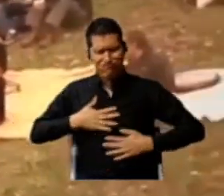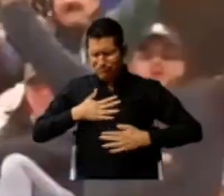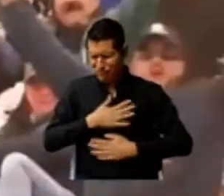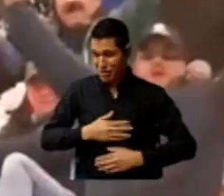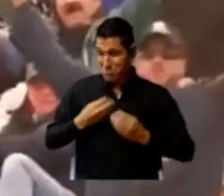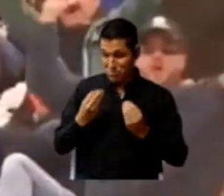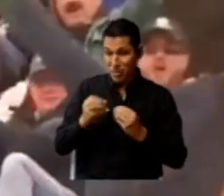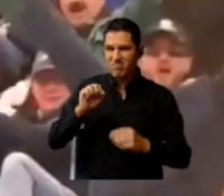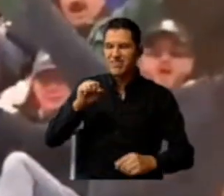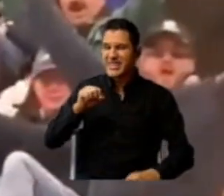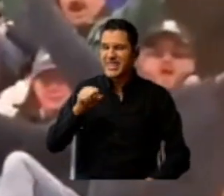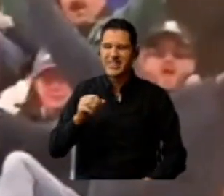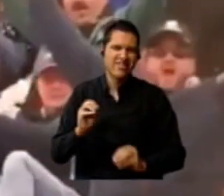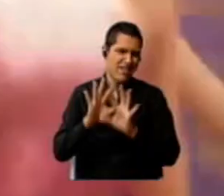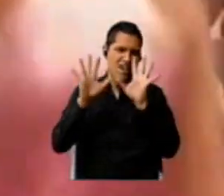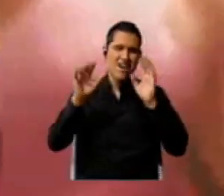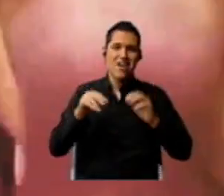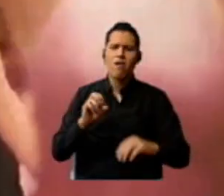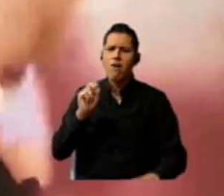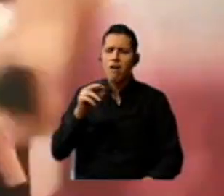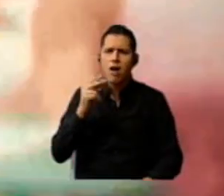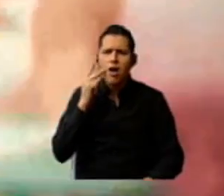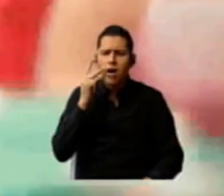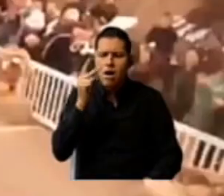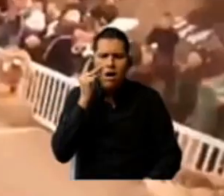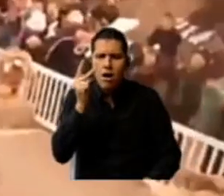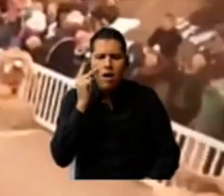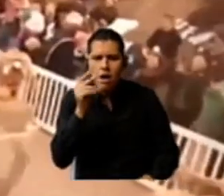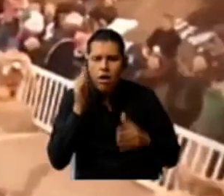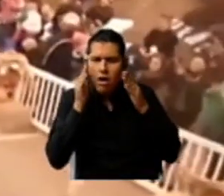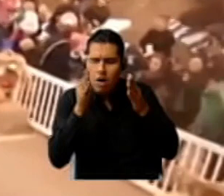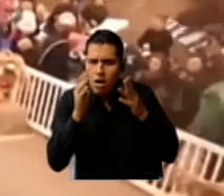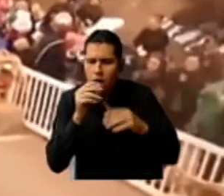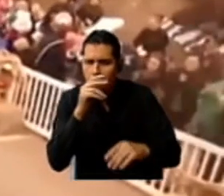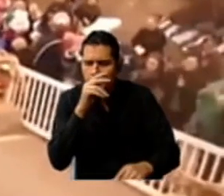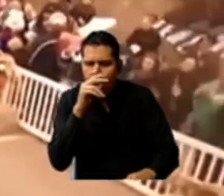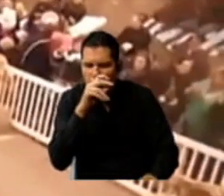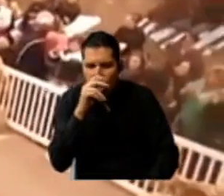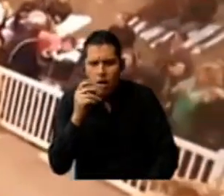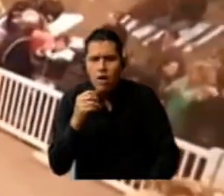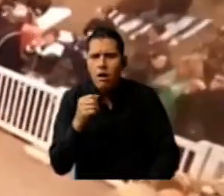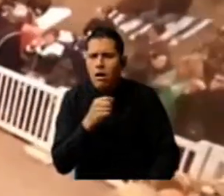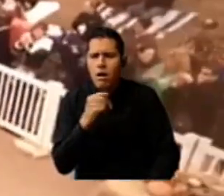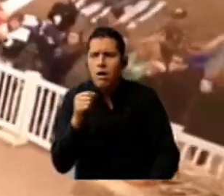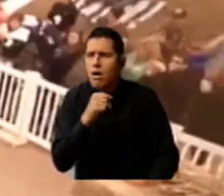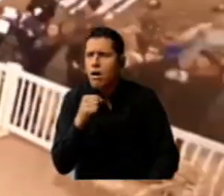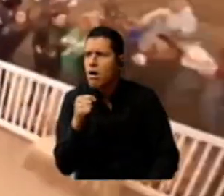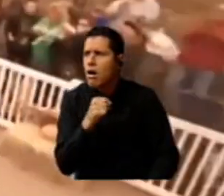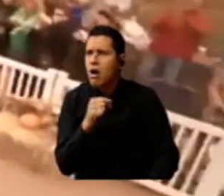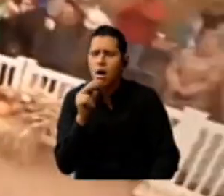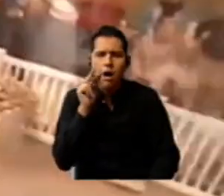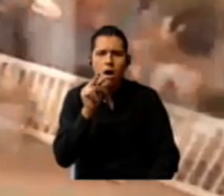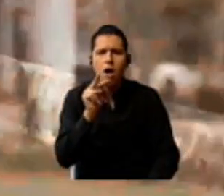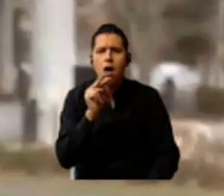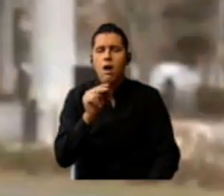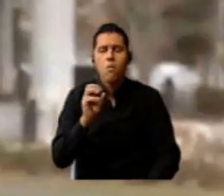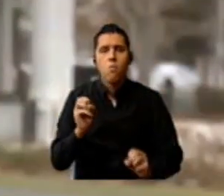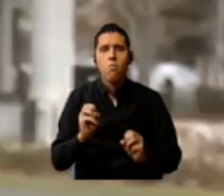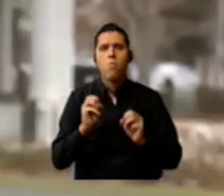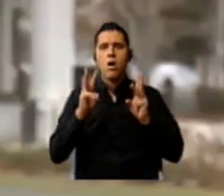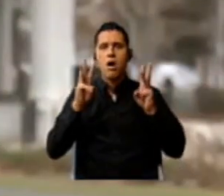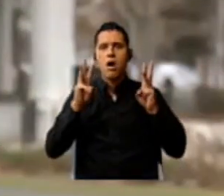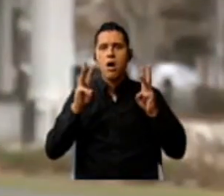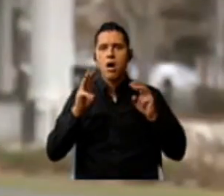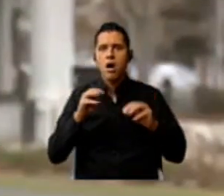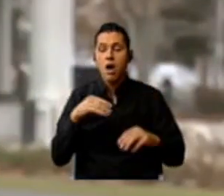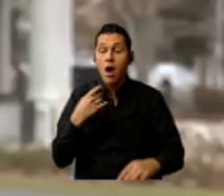we? Look, Charlotte, pay attention, Charlotte. Celebrate America's hometown Thanksgiving parade. Wow, that is